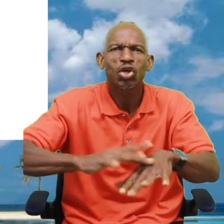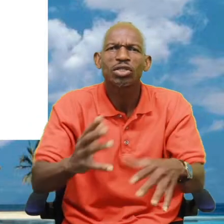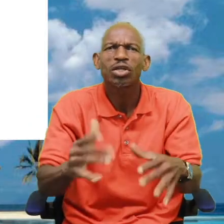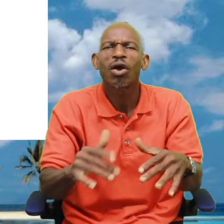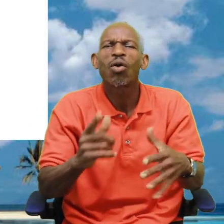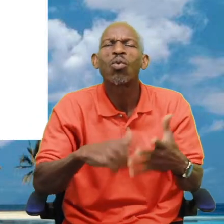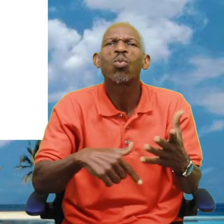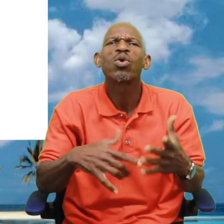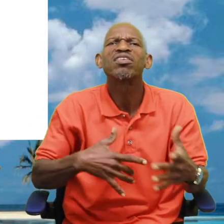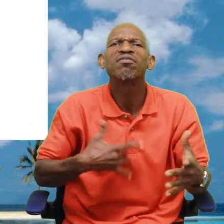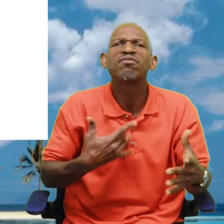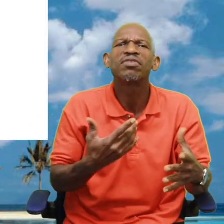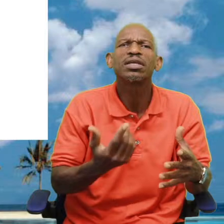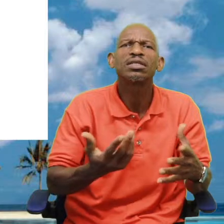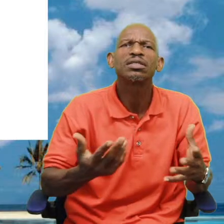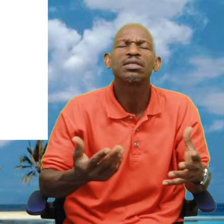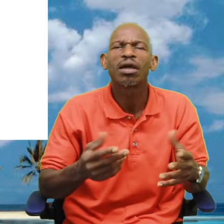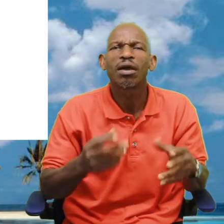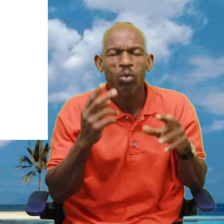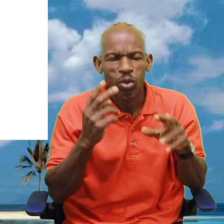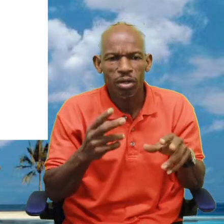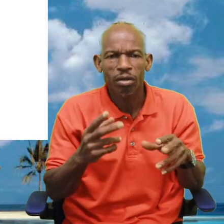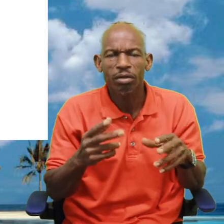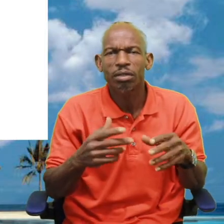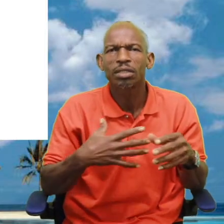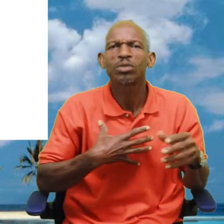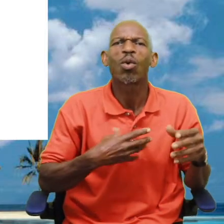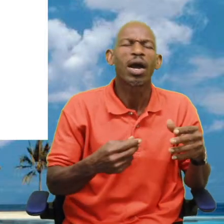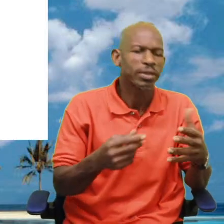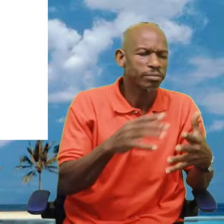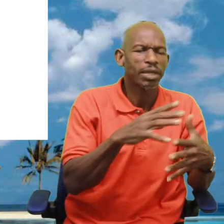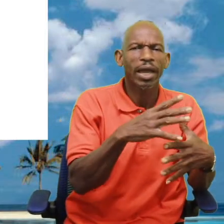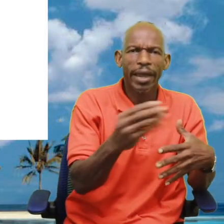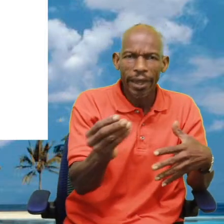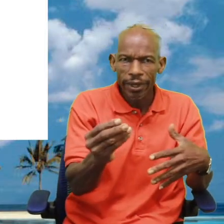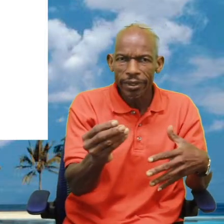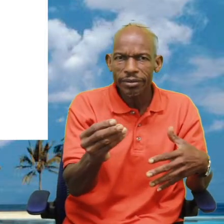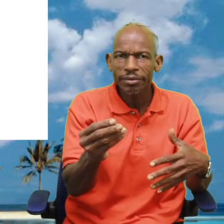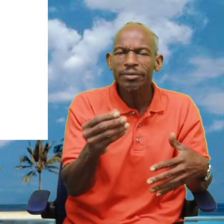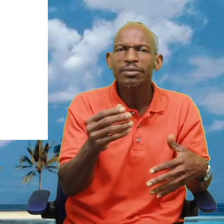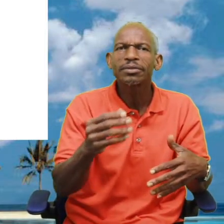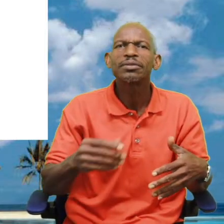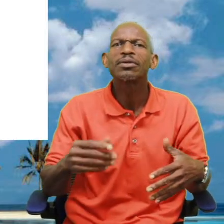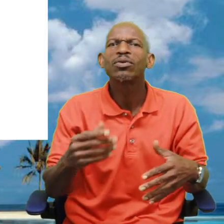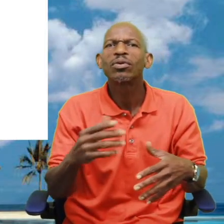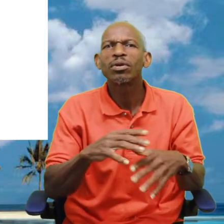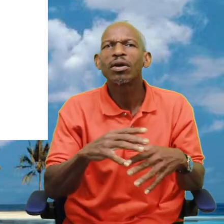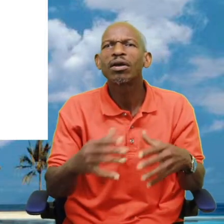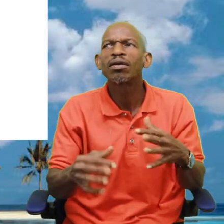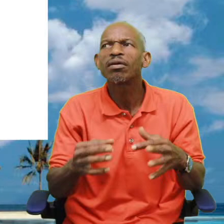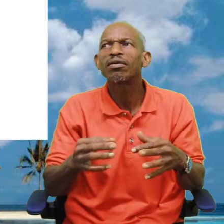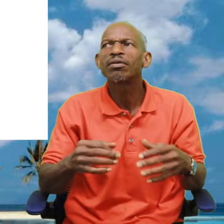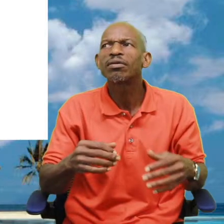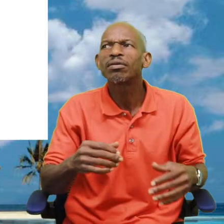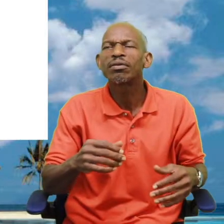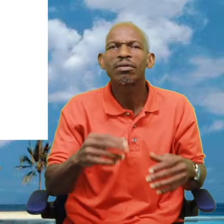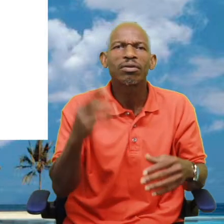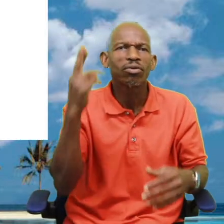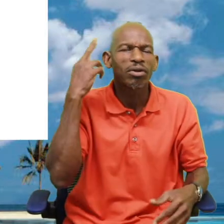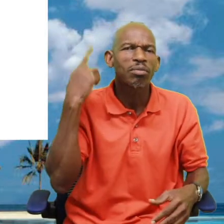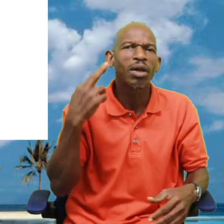Or how it's looking apart from it is white. What else? What other words we can use? Yes,